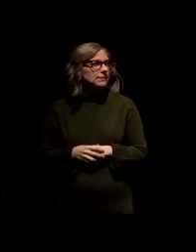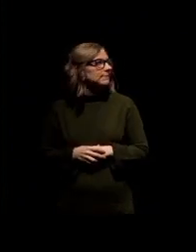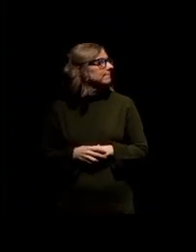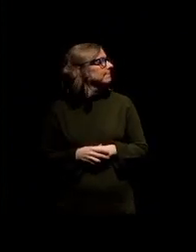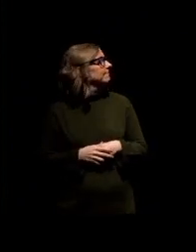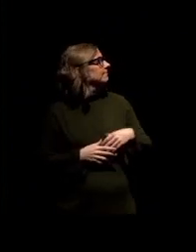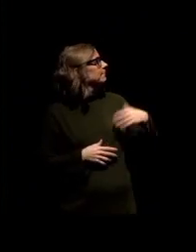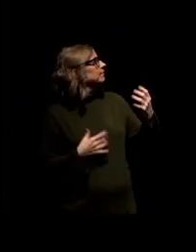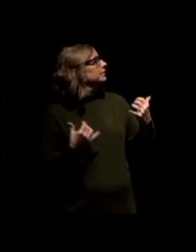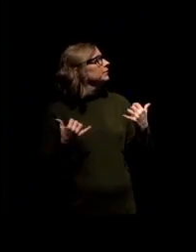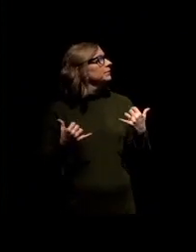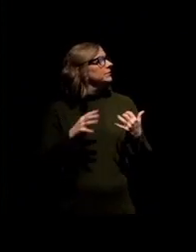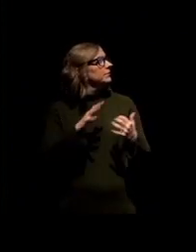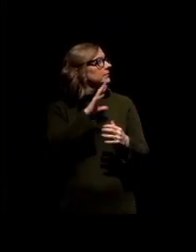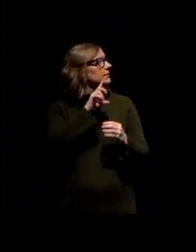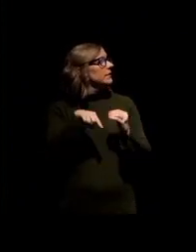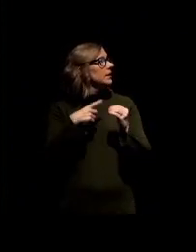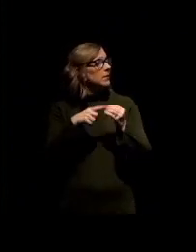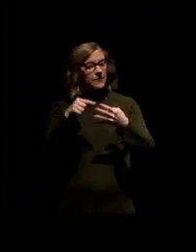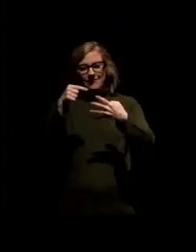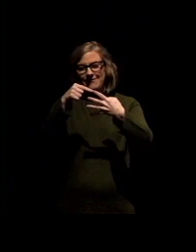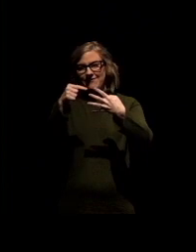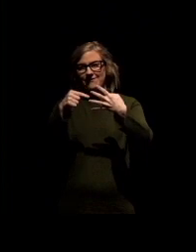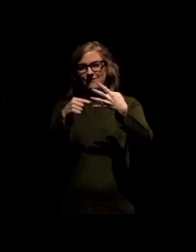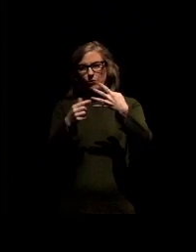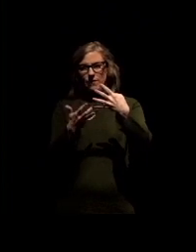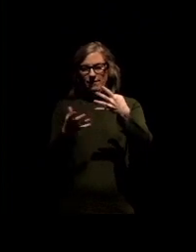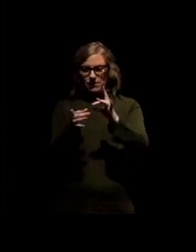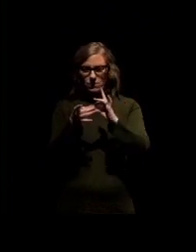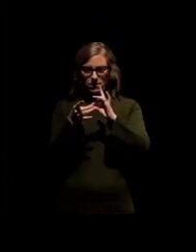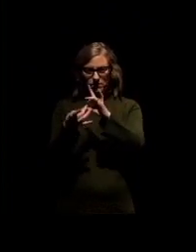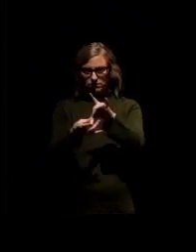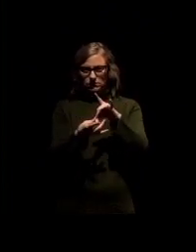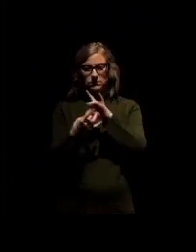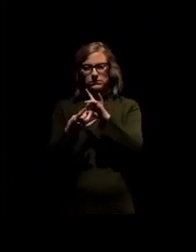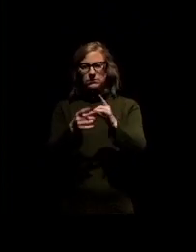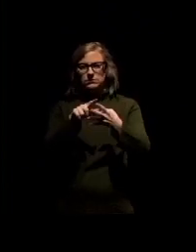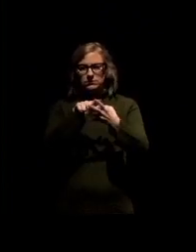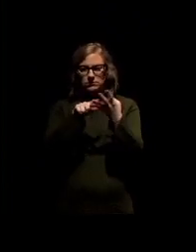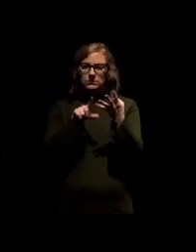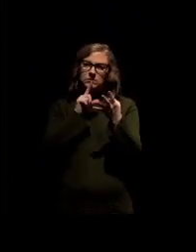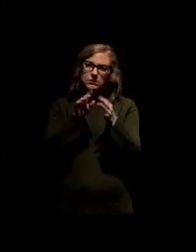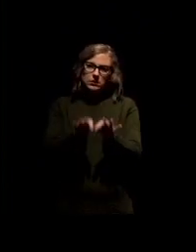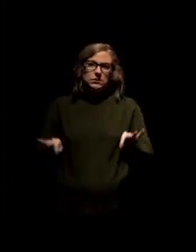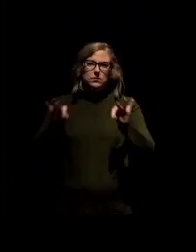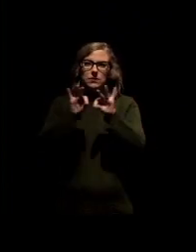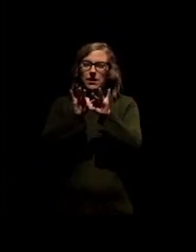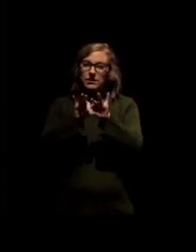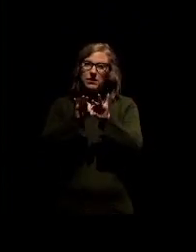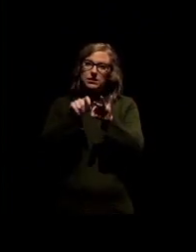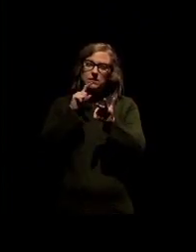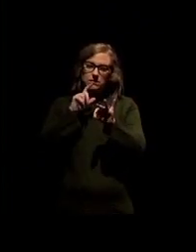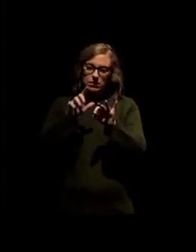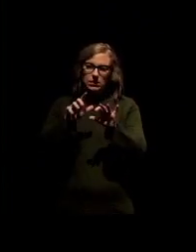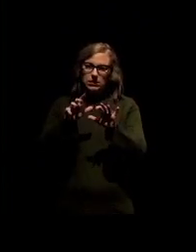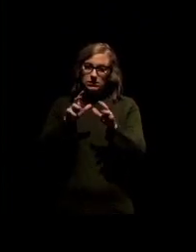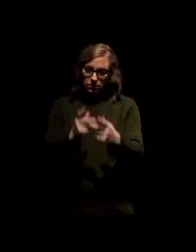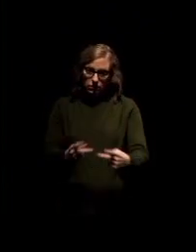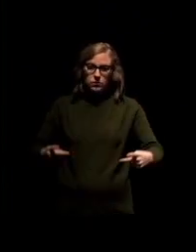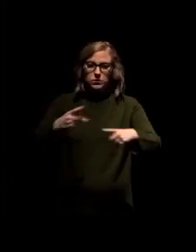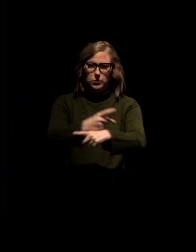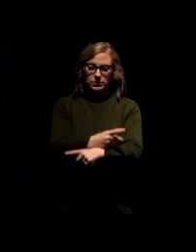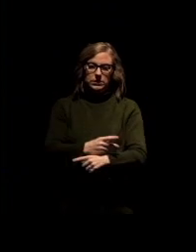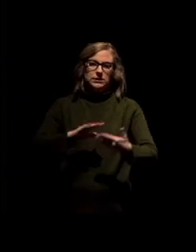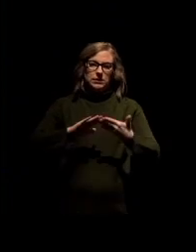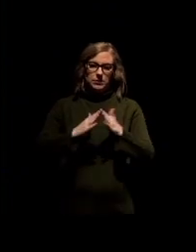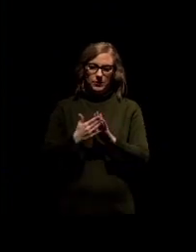talk is really going to be talking about these four kinds of things that we're seeing really relevant and amplified in the community that I serve, or that